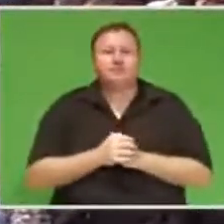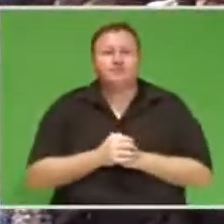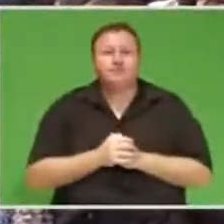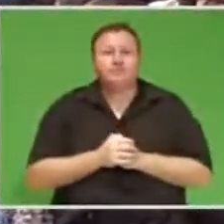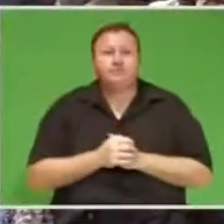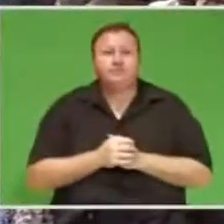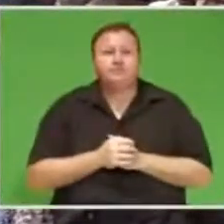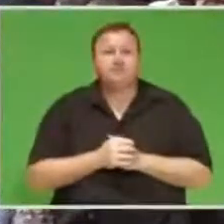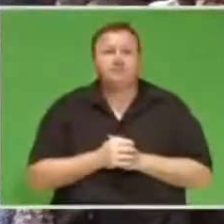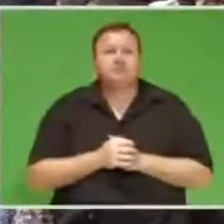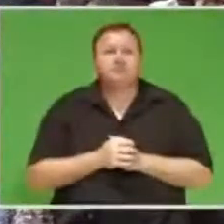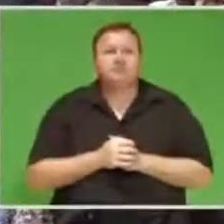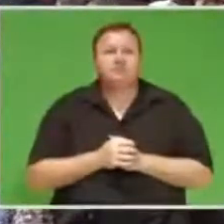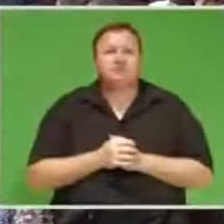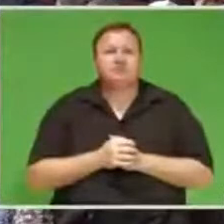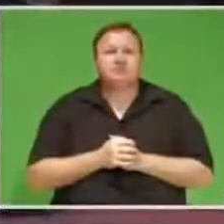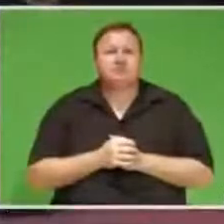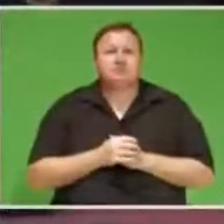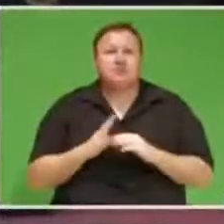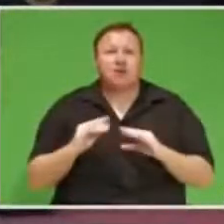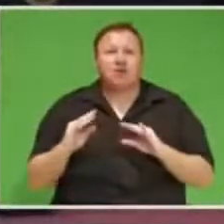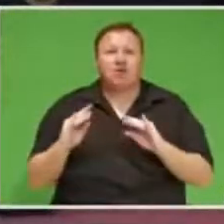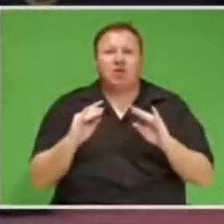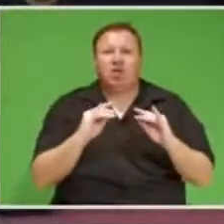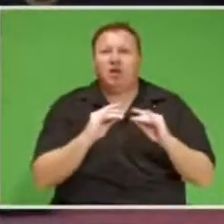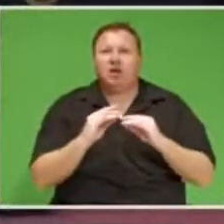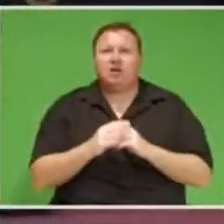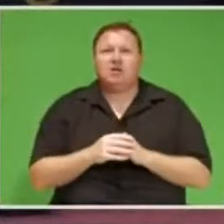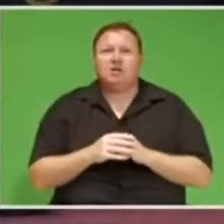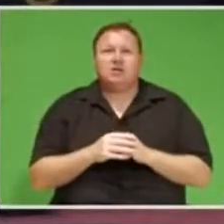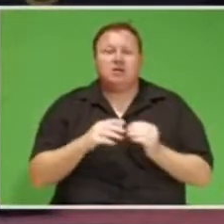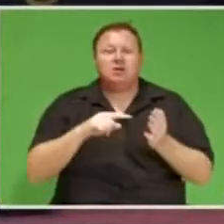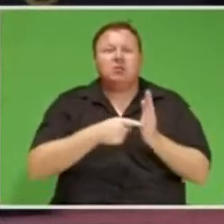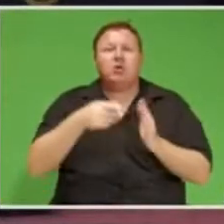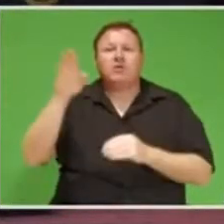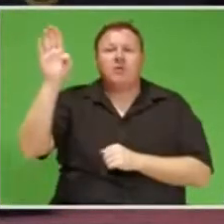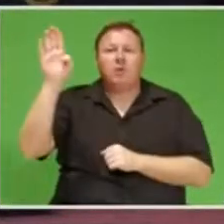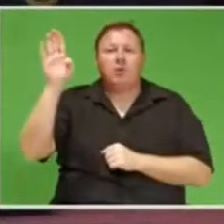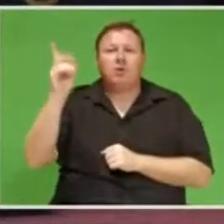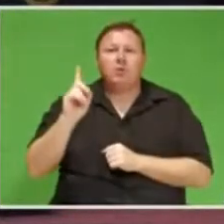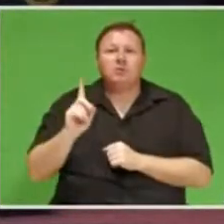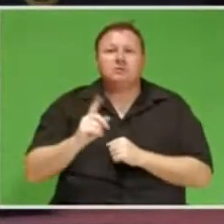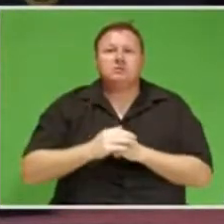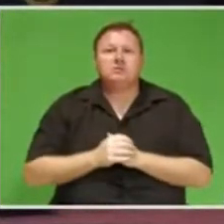Mr. President, what is the point of order, honorable member?